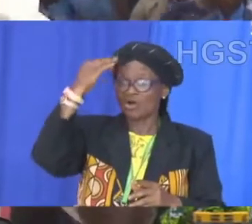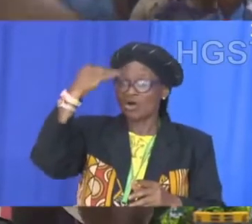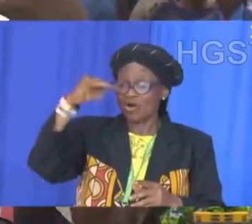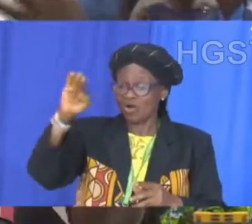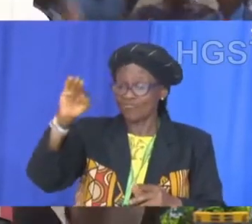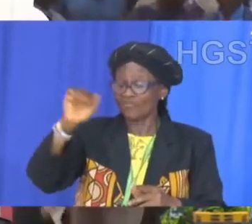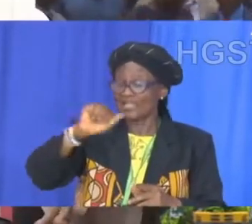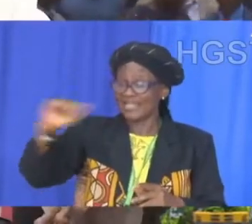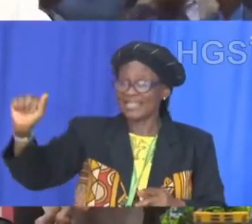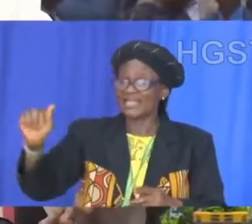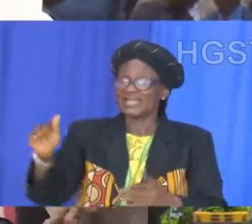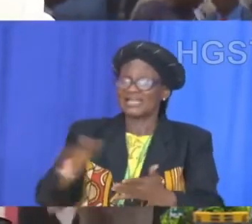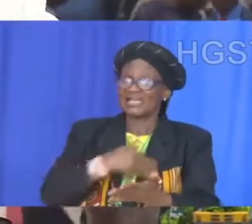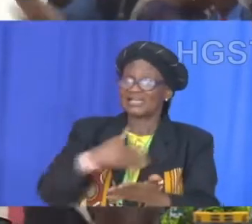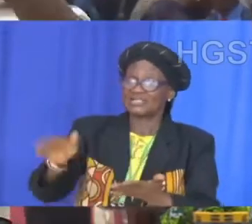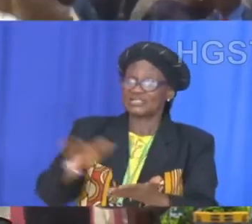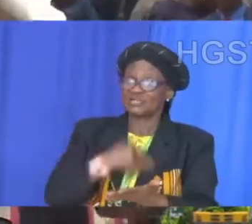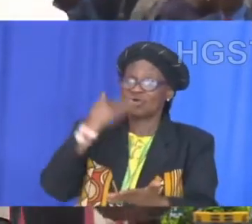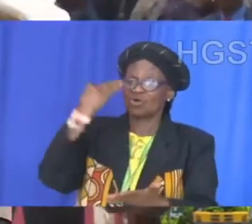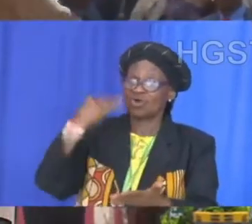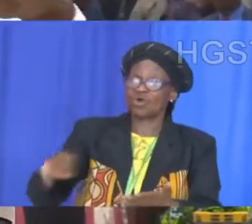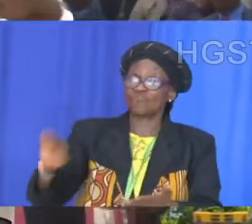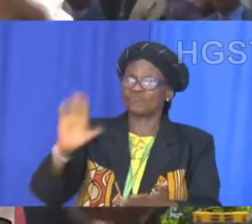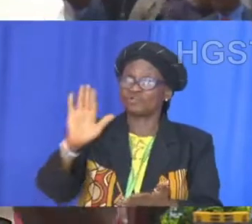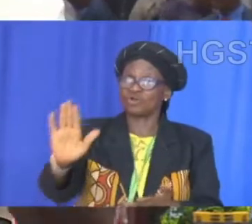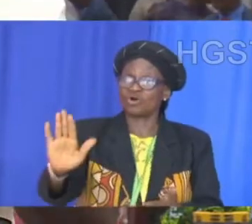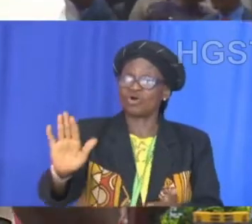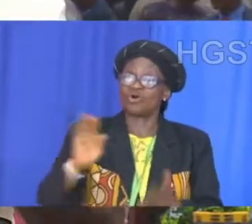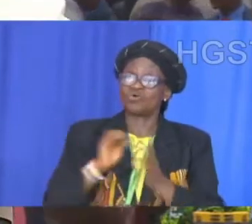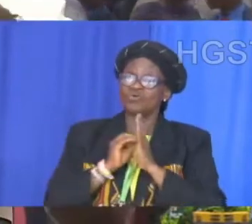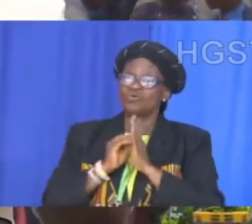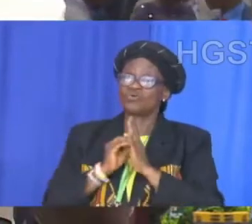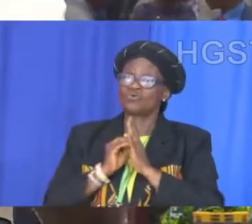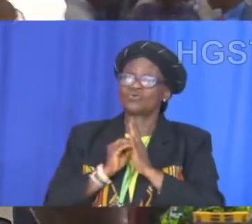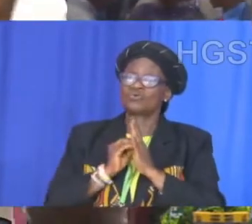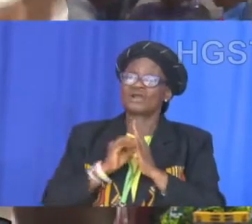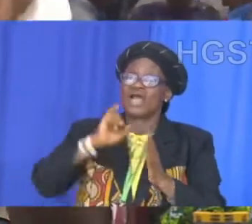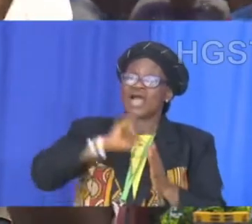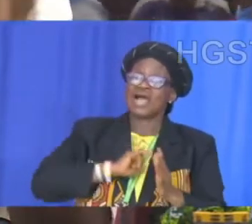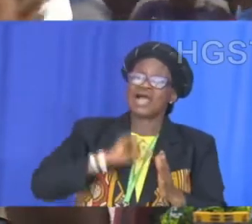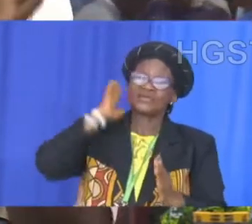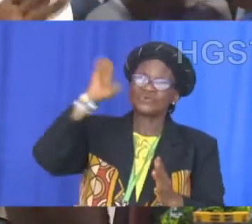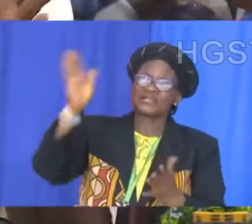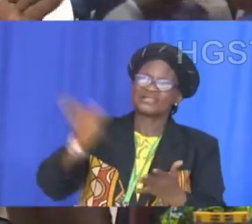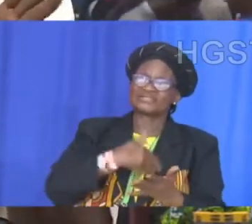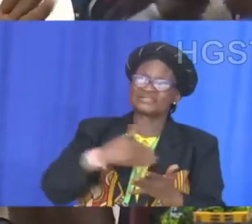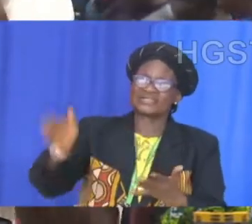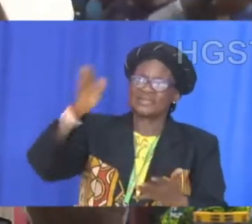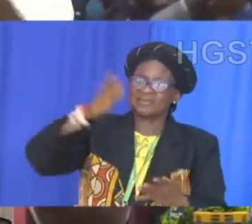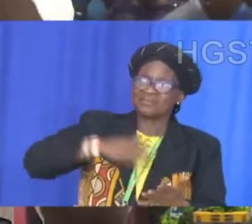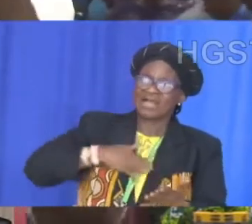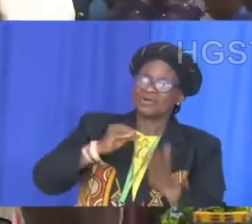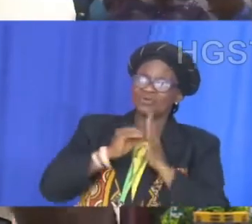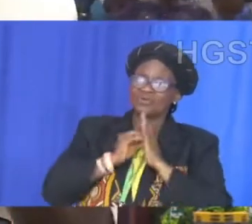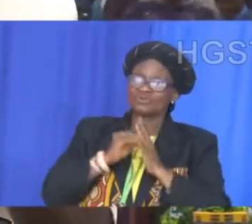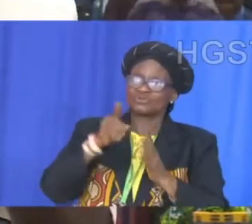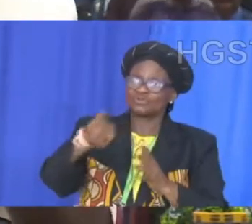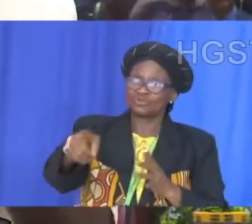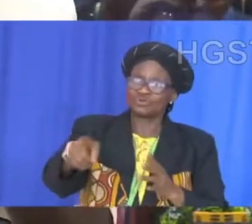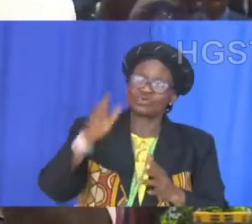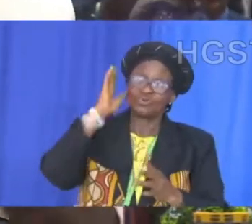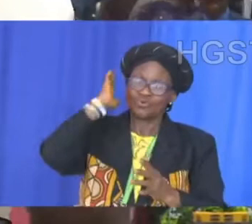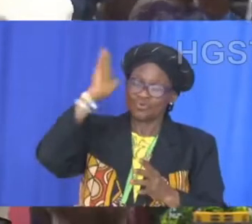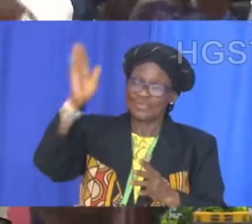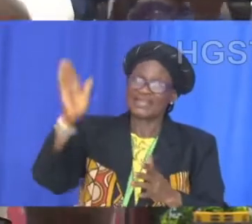mine, you'll be singing yours, and it will combine and form a joyful noise to God. So think of your